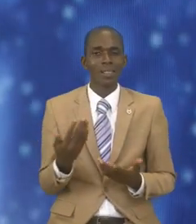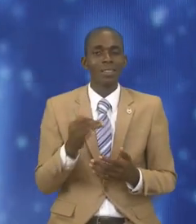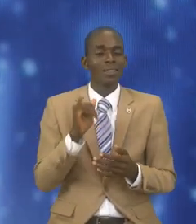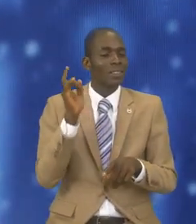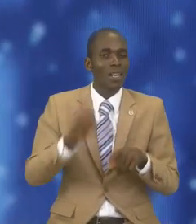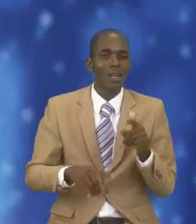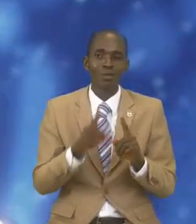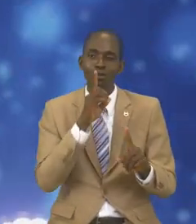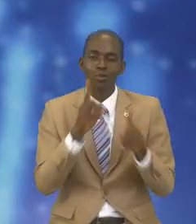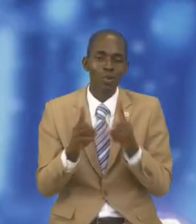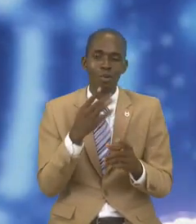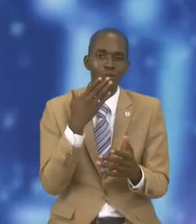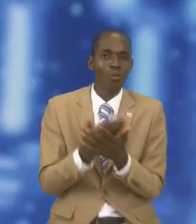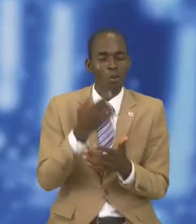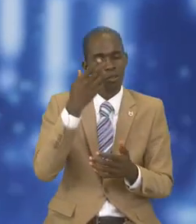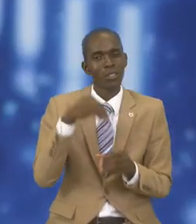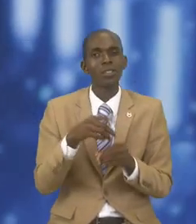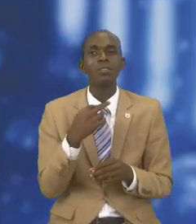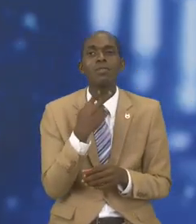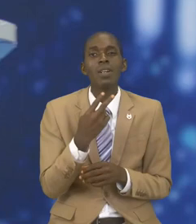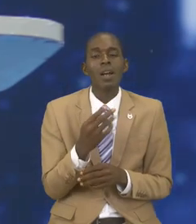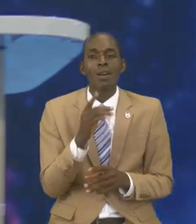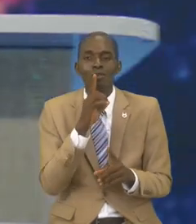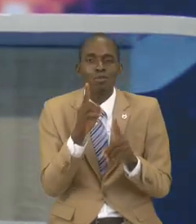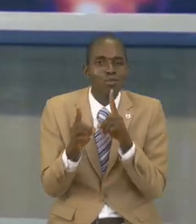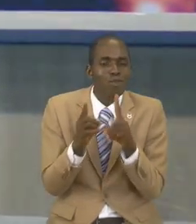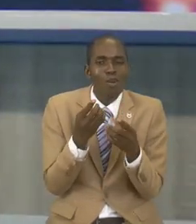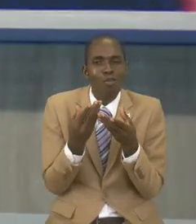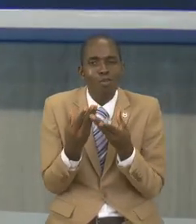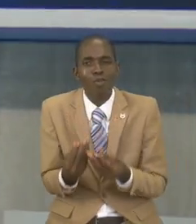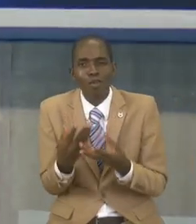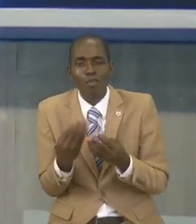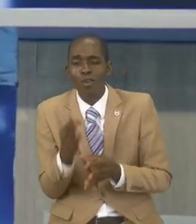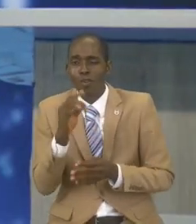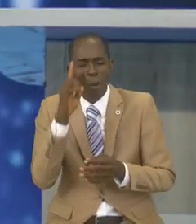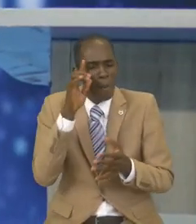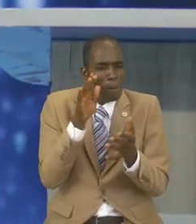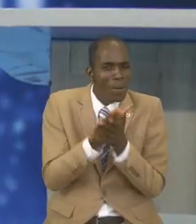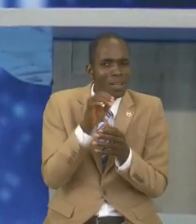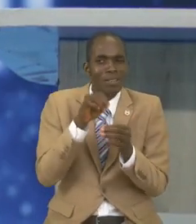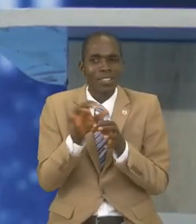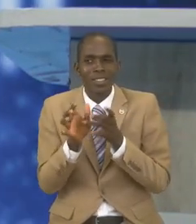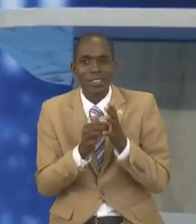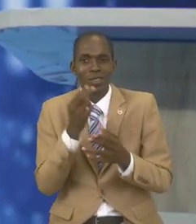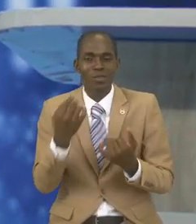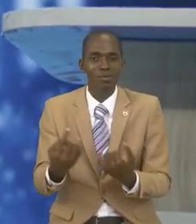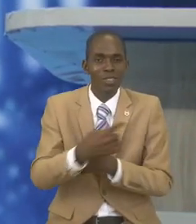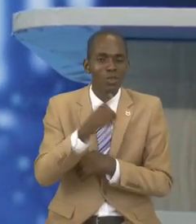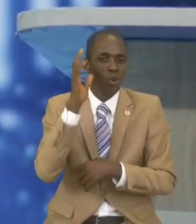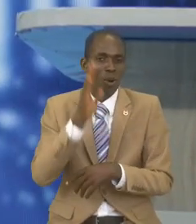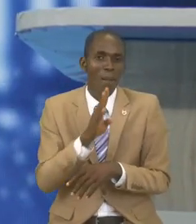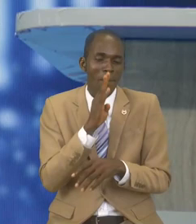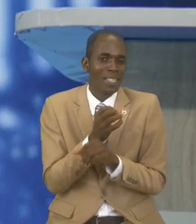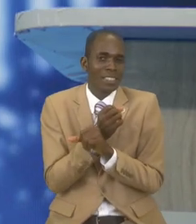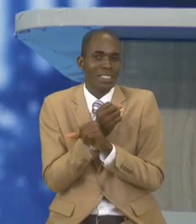I was preaching. I'll be saying, if you believe in the Lord today, you will be saved. And I